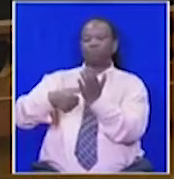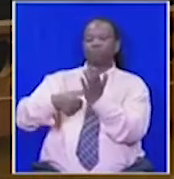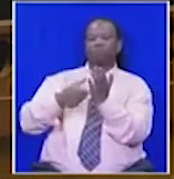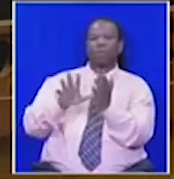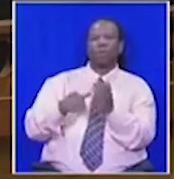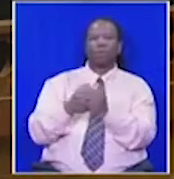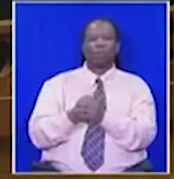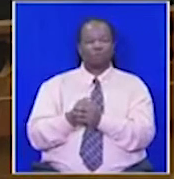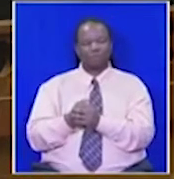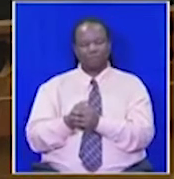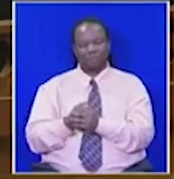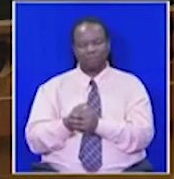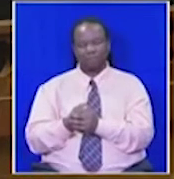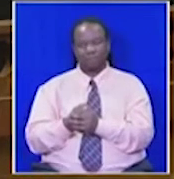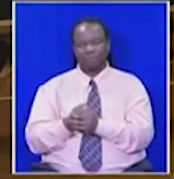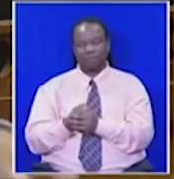we